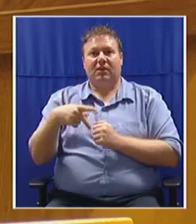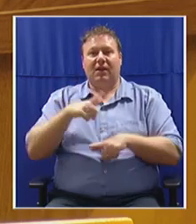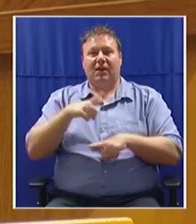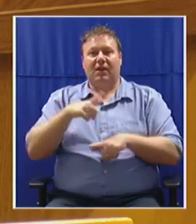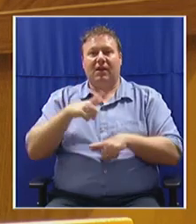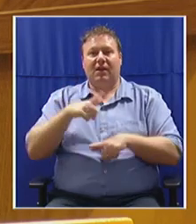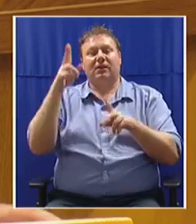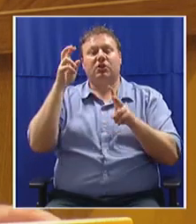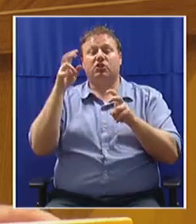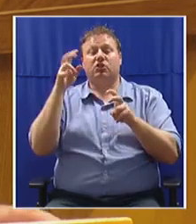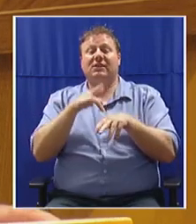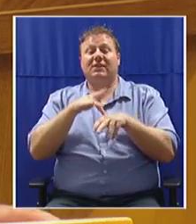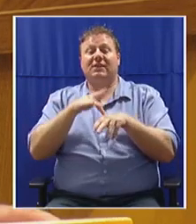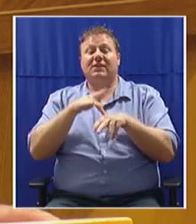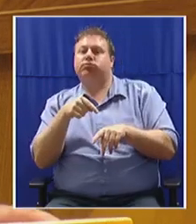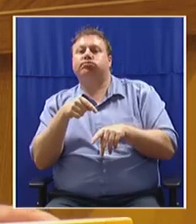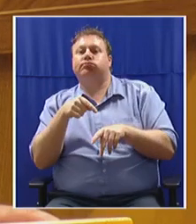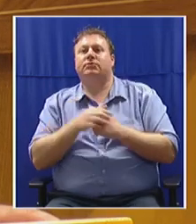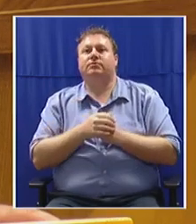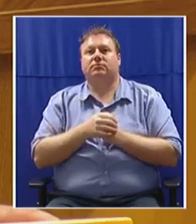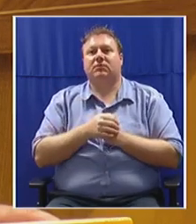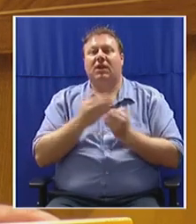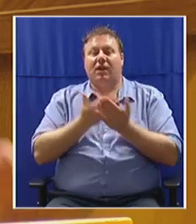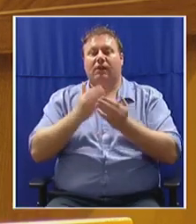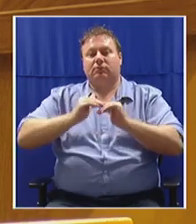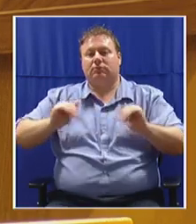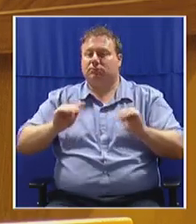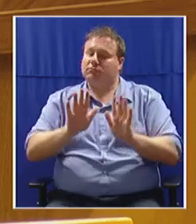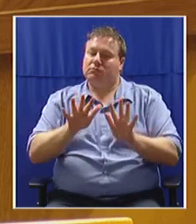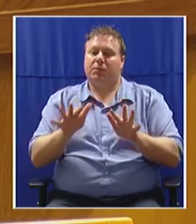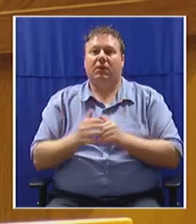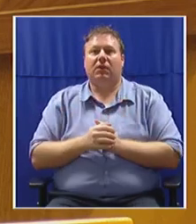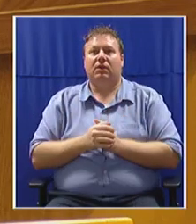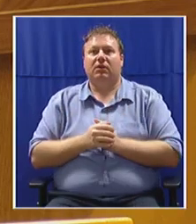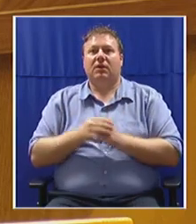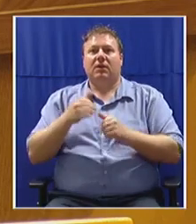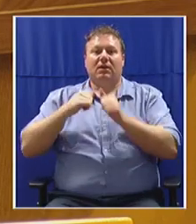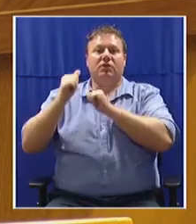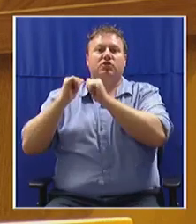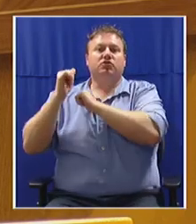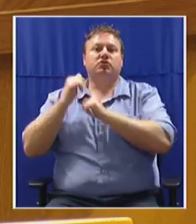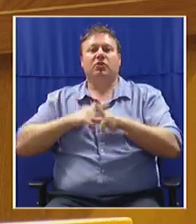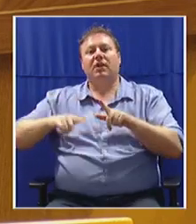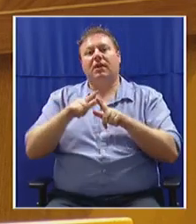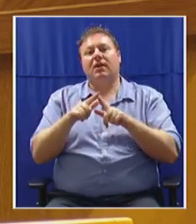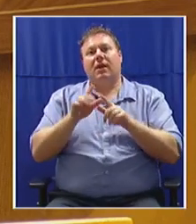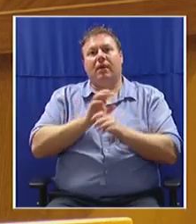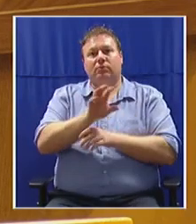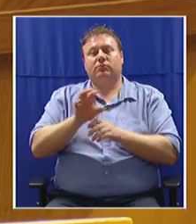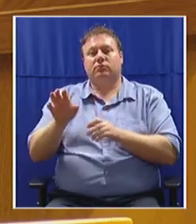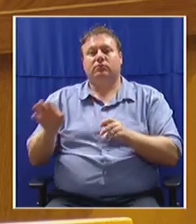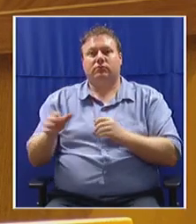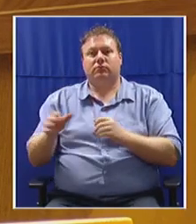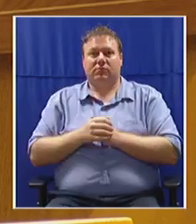issue is a very sensitive and potentially divisive issue, given the history of land dispossession in the country,